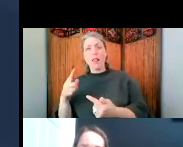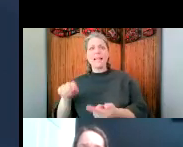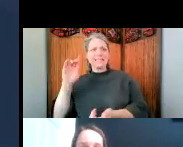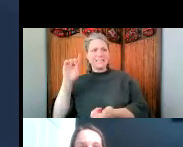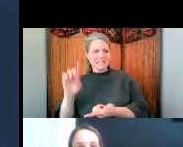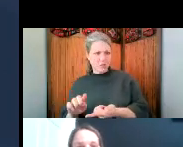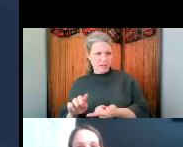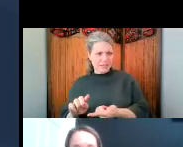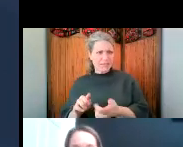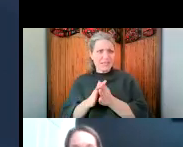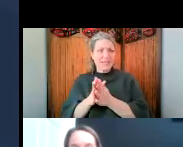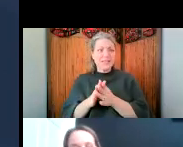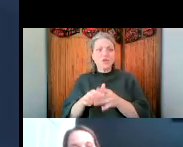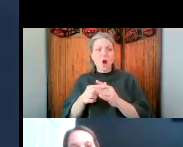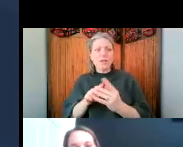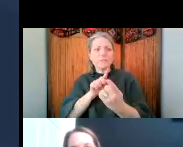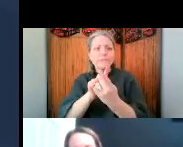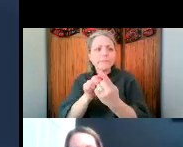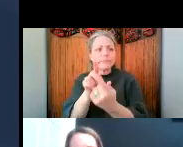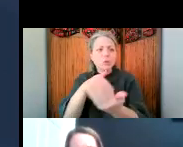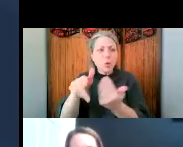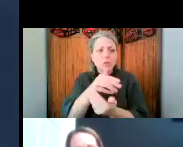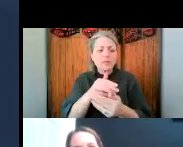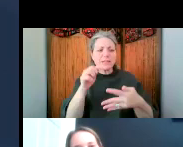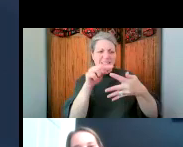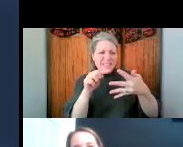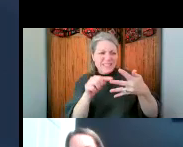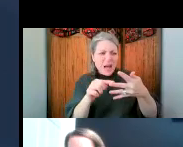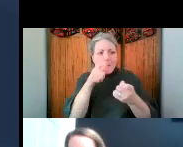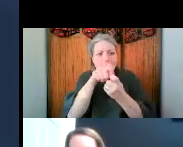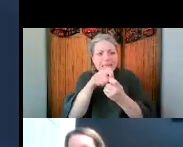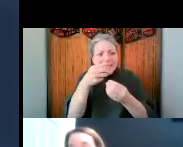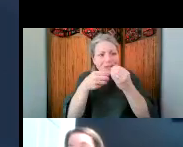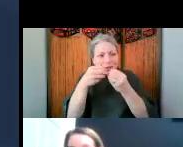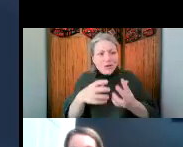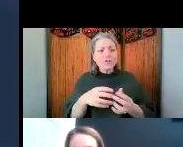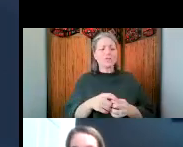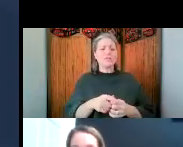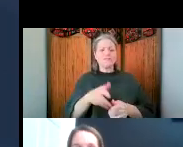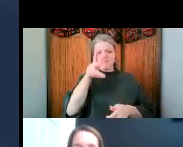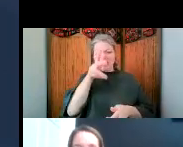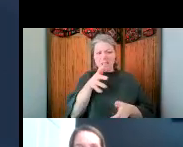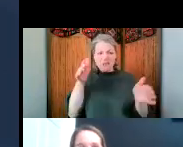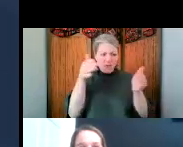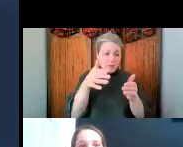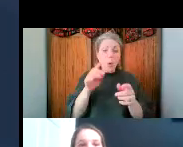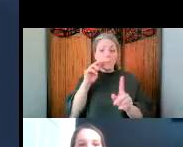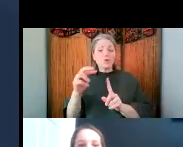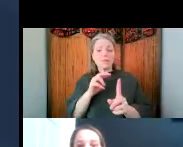contact. They can be picky eaters, and that leads to poor nutrition. We have poor focus or perceived as poor